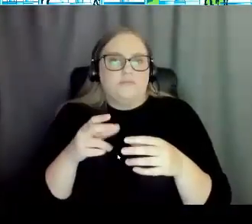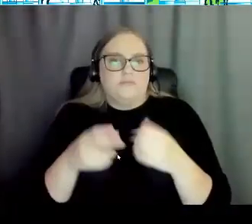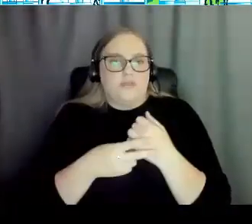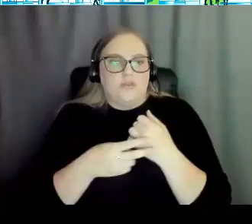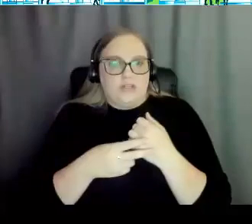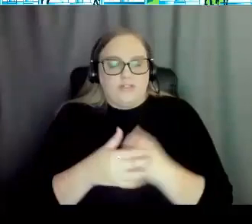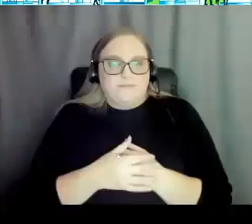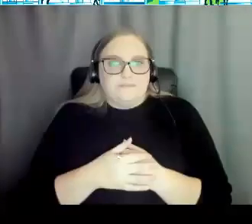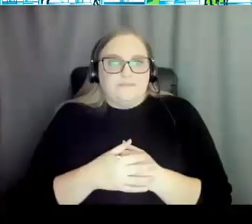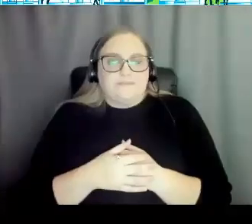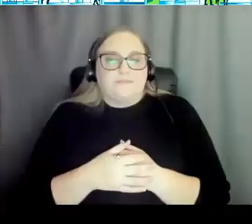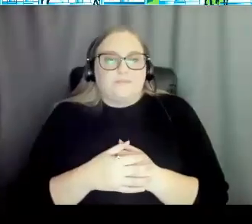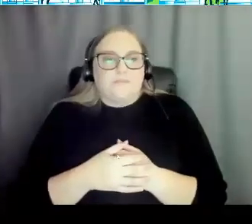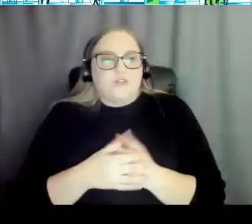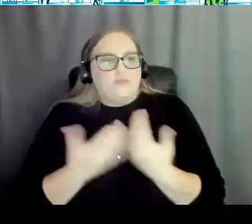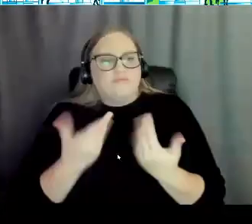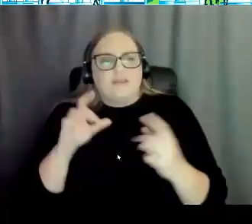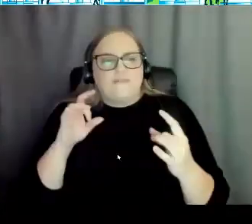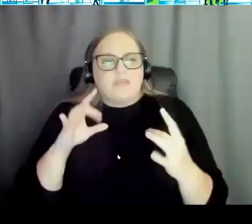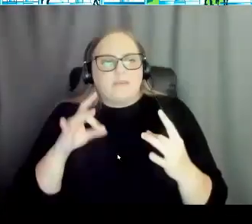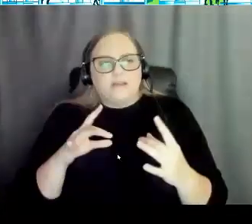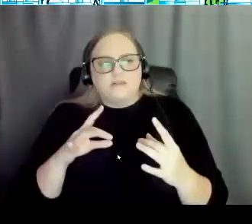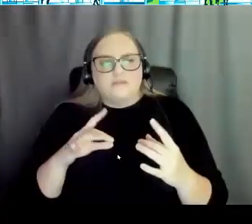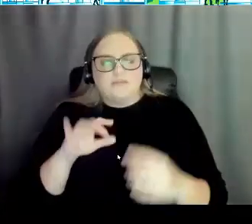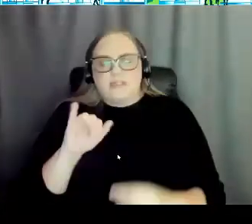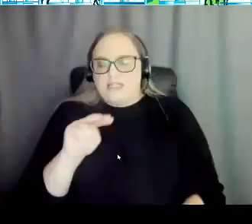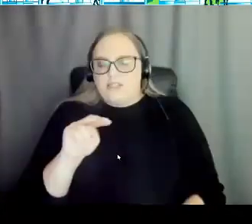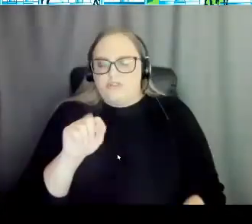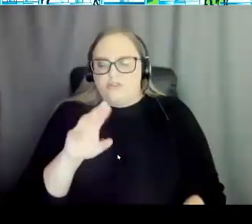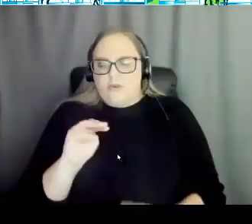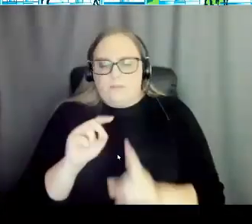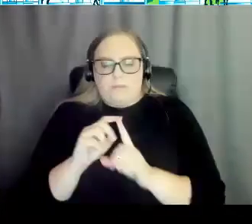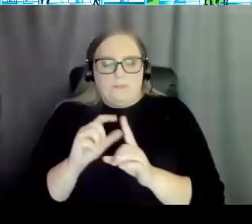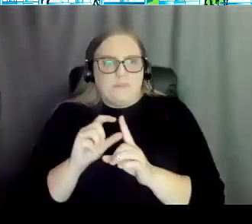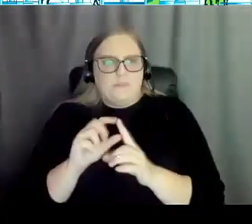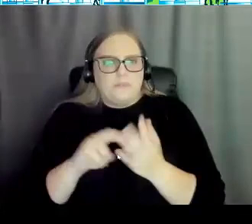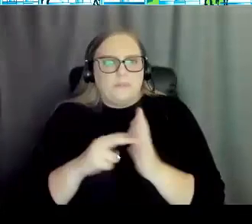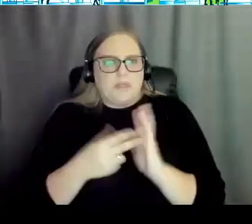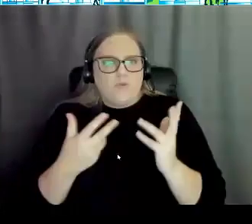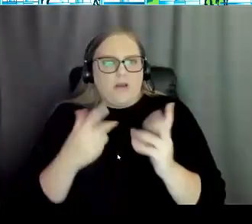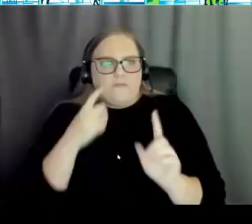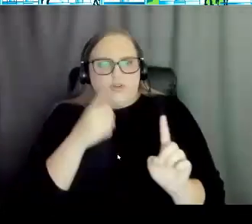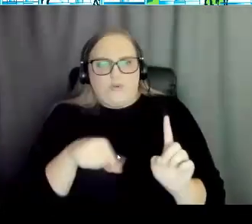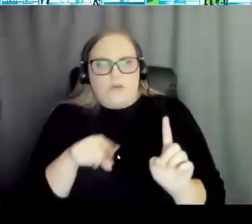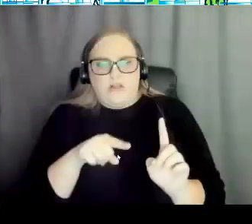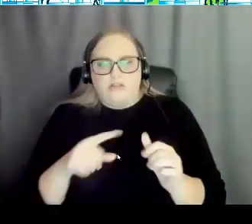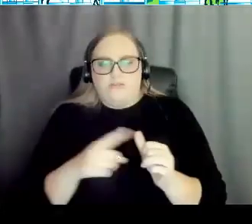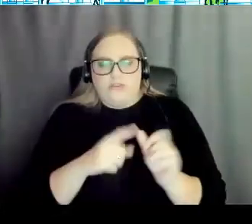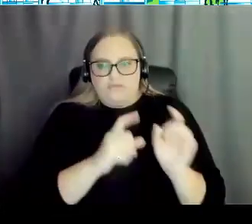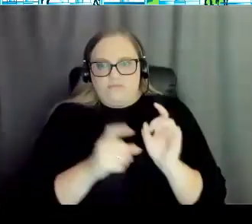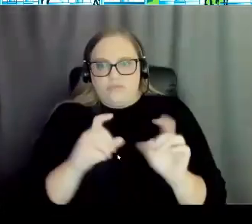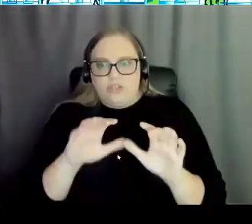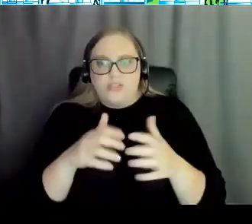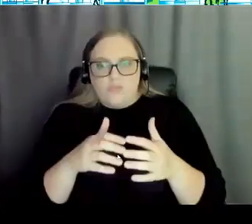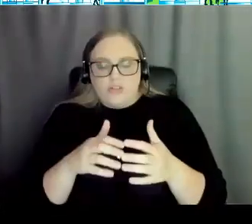we could get some feedback on what does interim mean to you in this context. So we'll give first round goes to the consortia, if